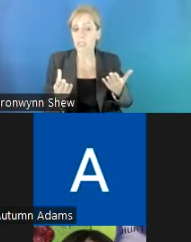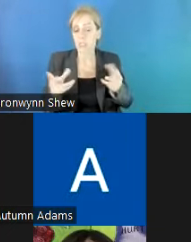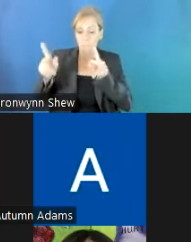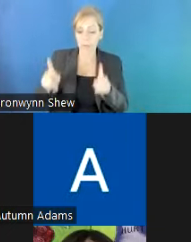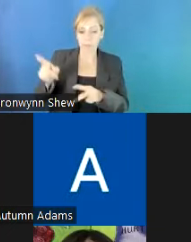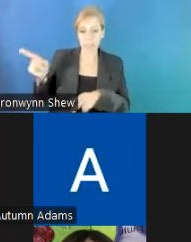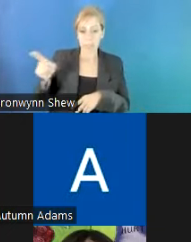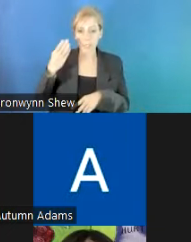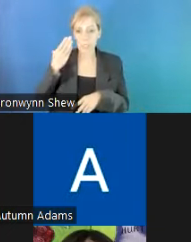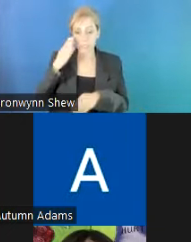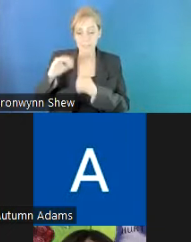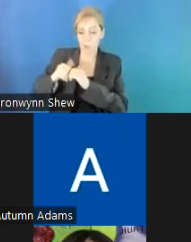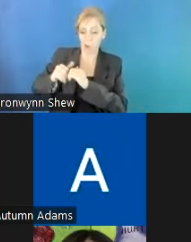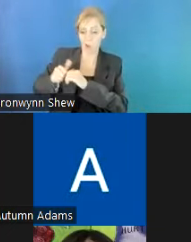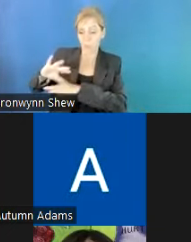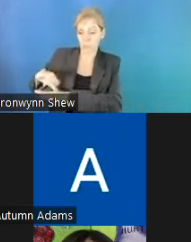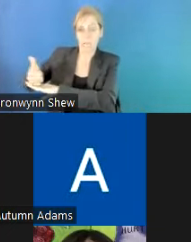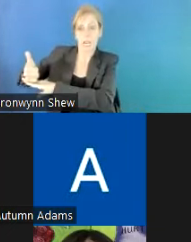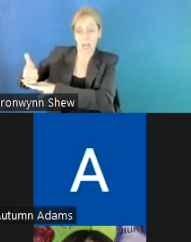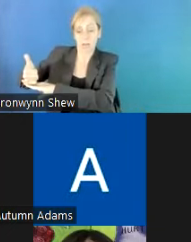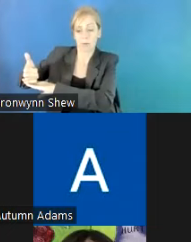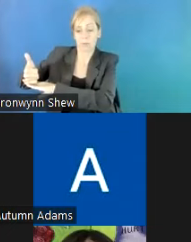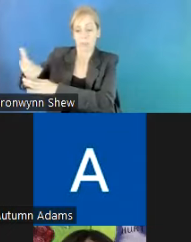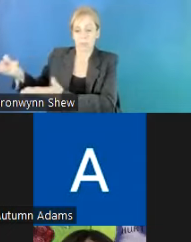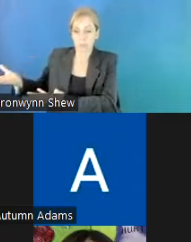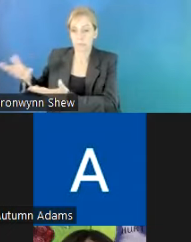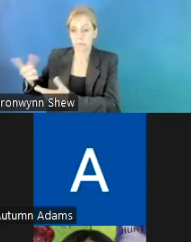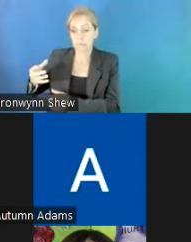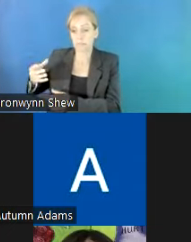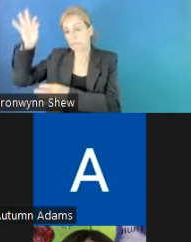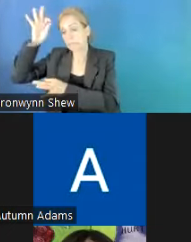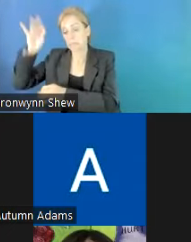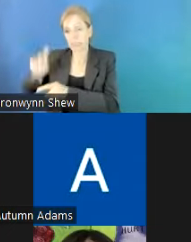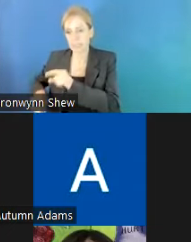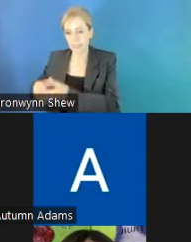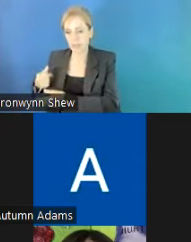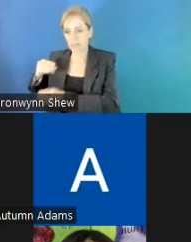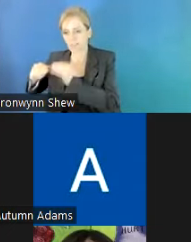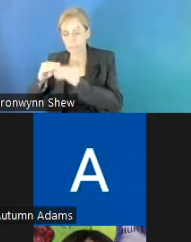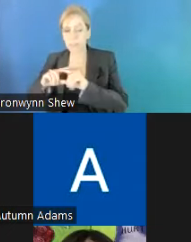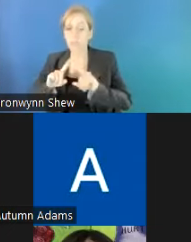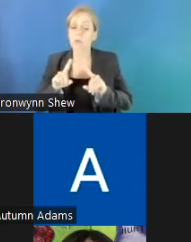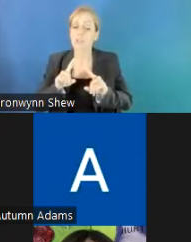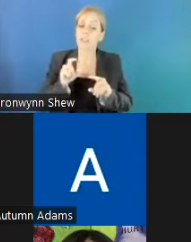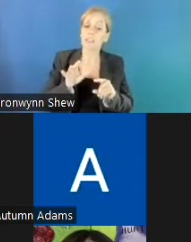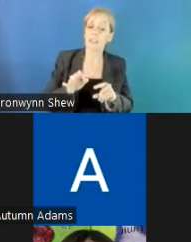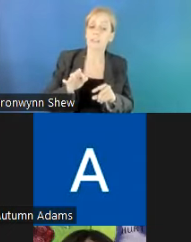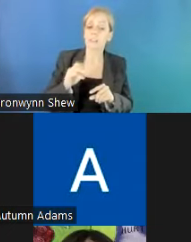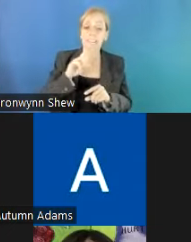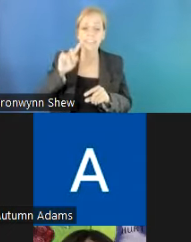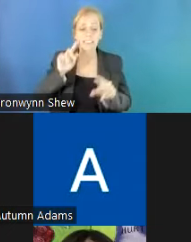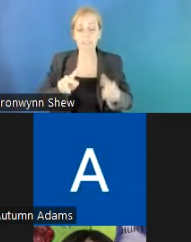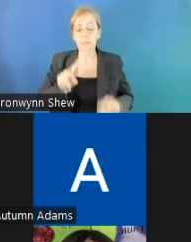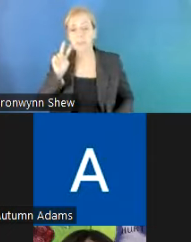that effort has already been made is huge for a lot of people, knowing that it's already available. It's very